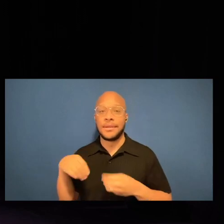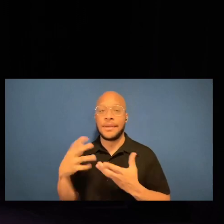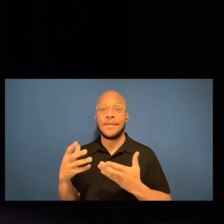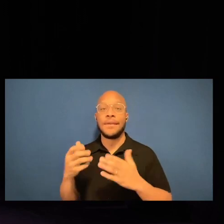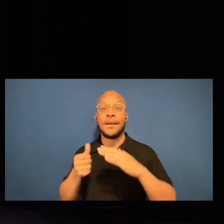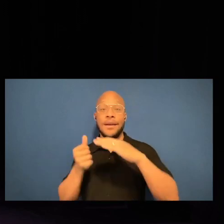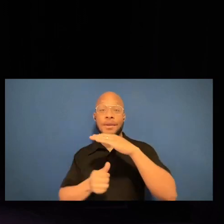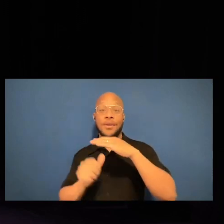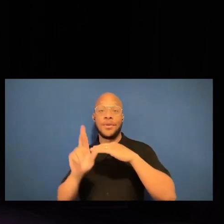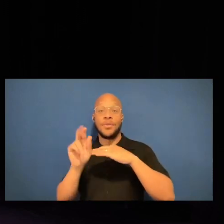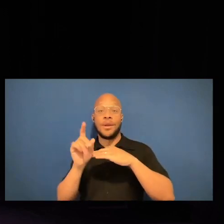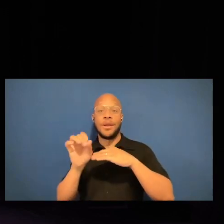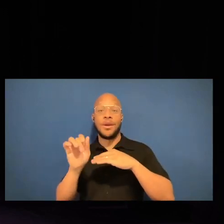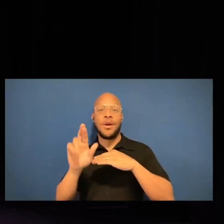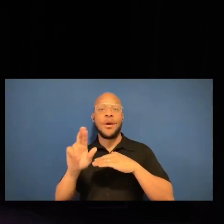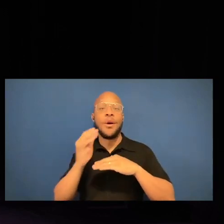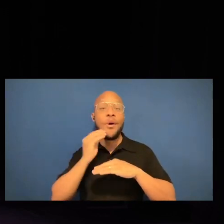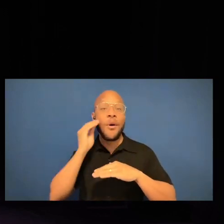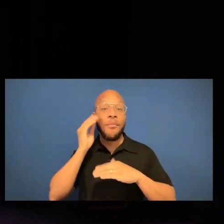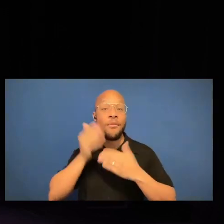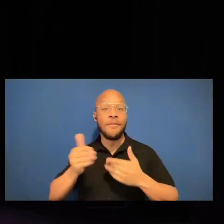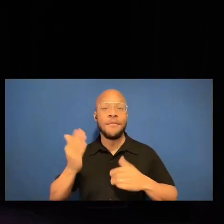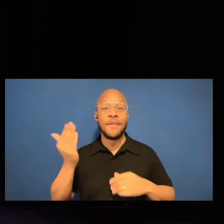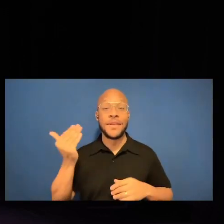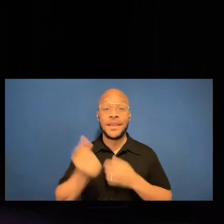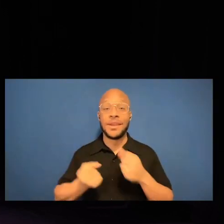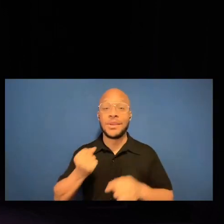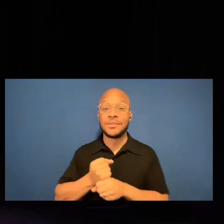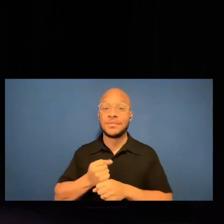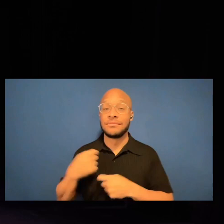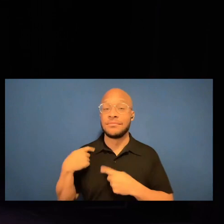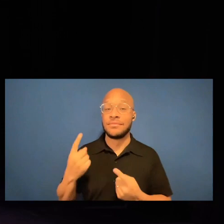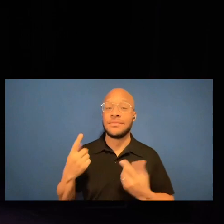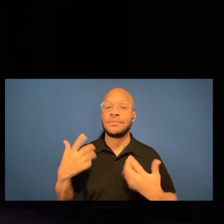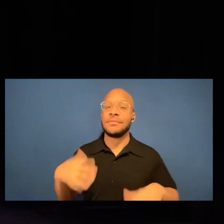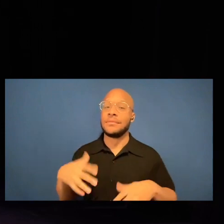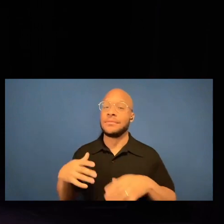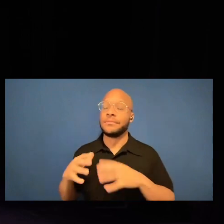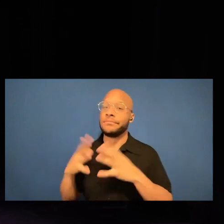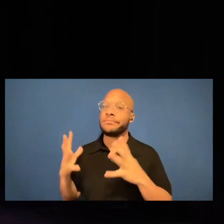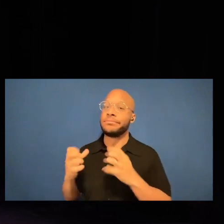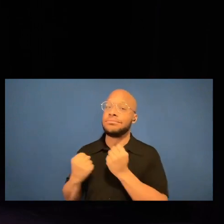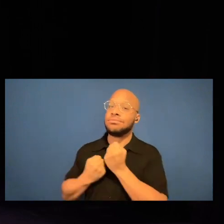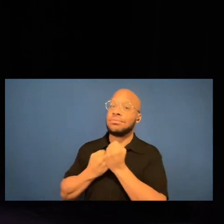time. And I'm forever in their debt. Thank you.